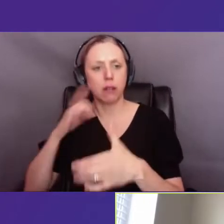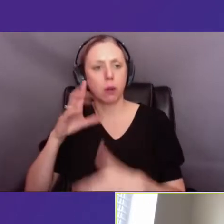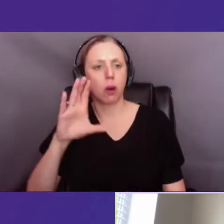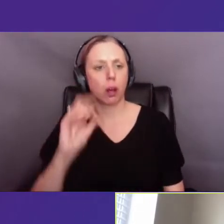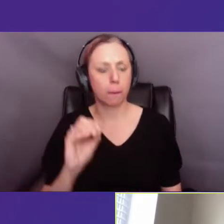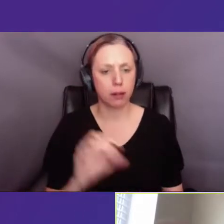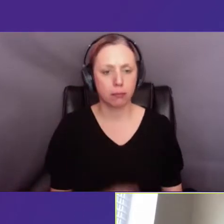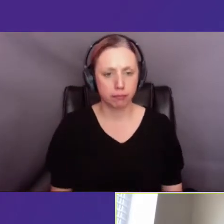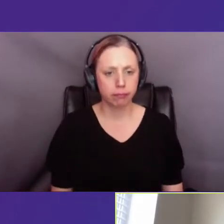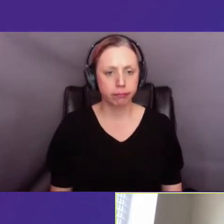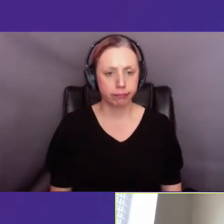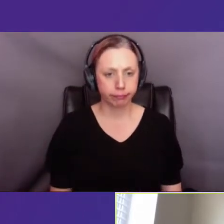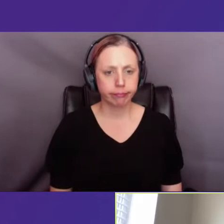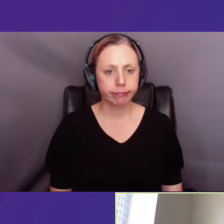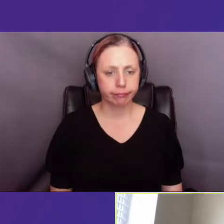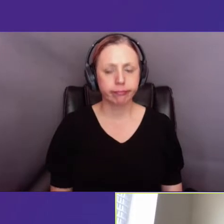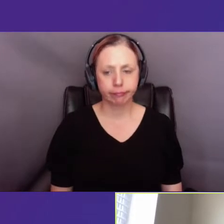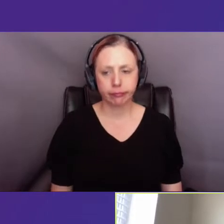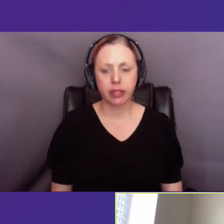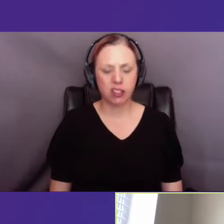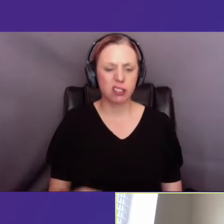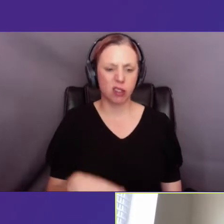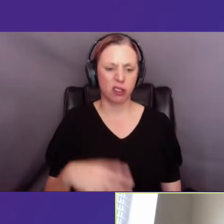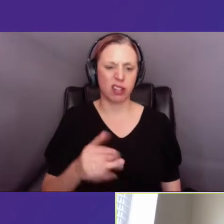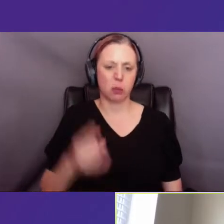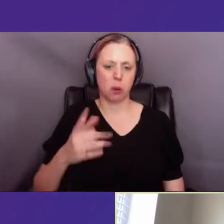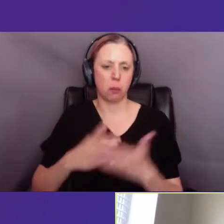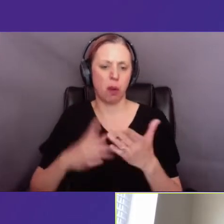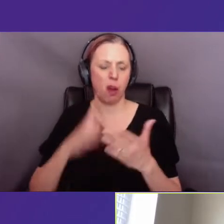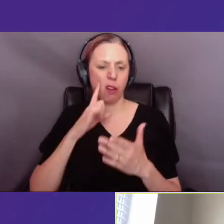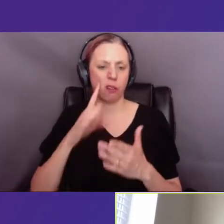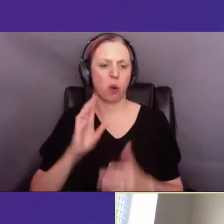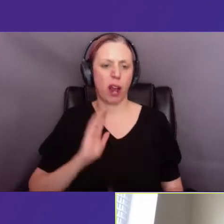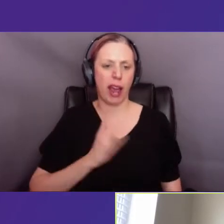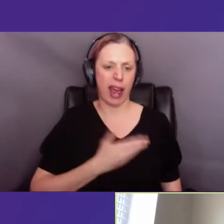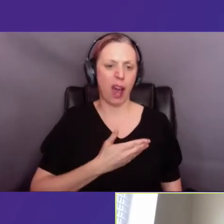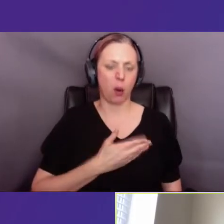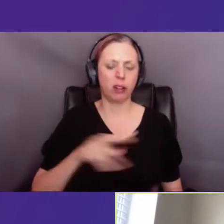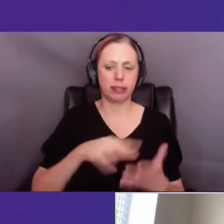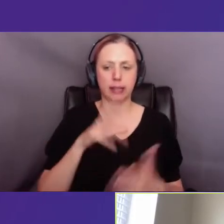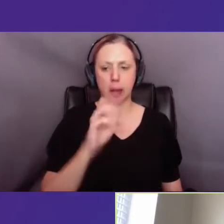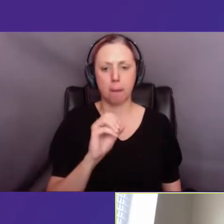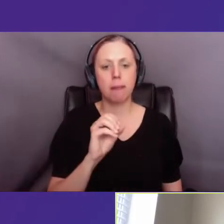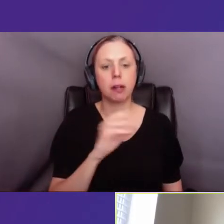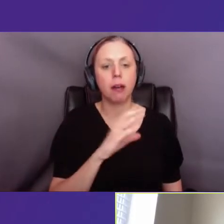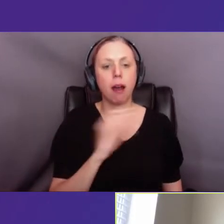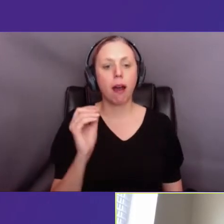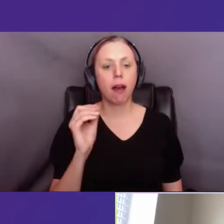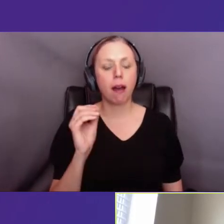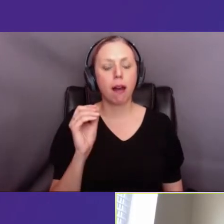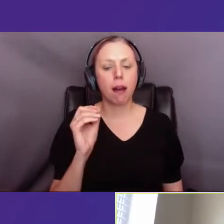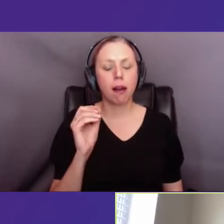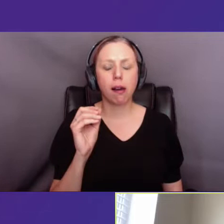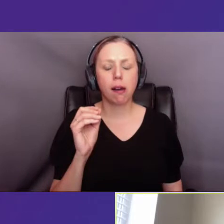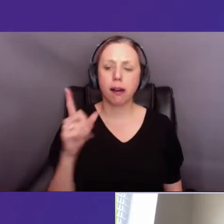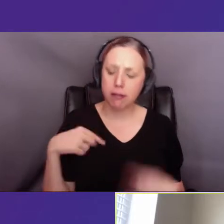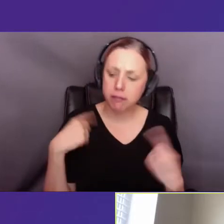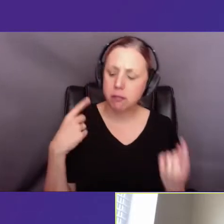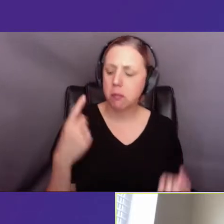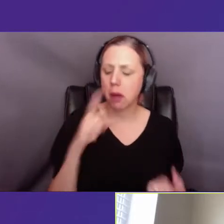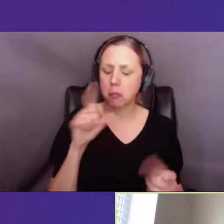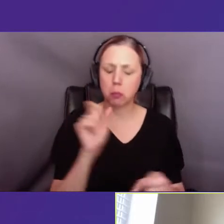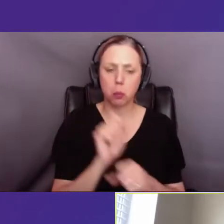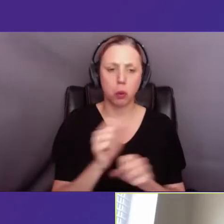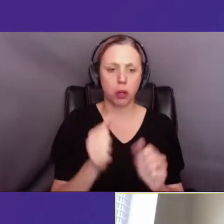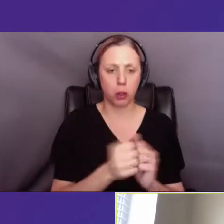the umbrella REDi Dance Company. And yeah, I mean, I have been working with